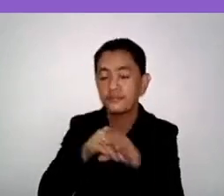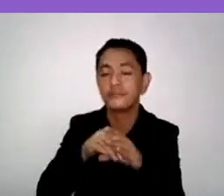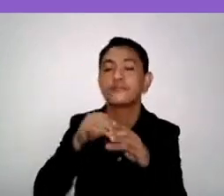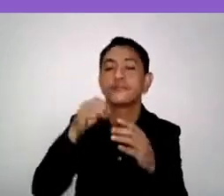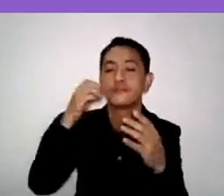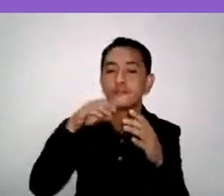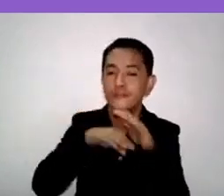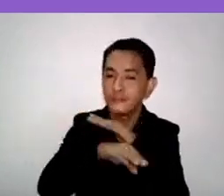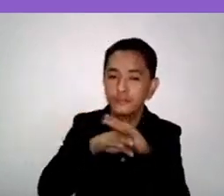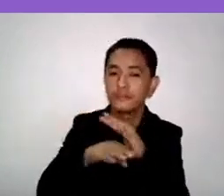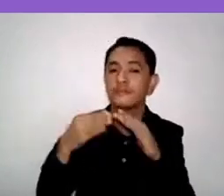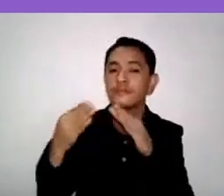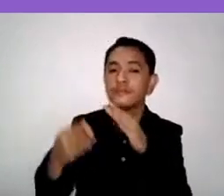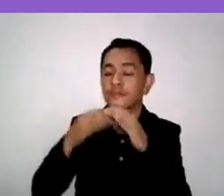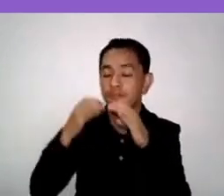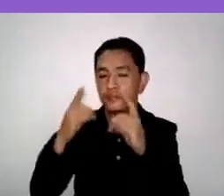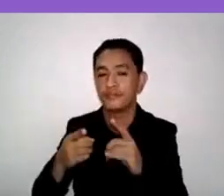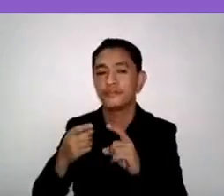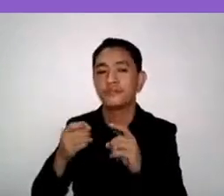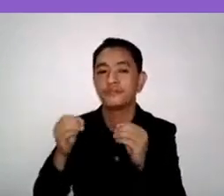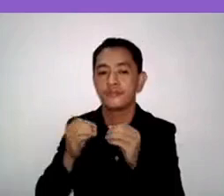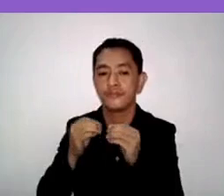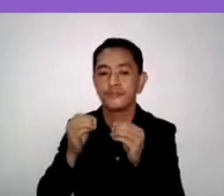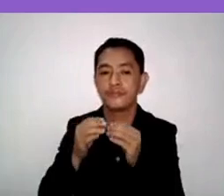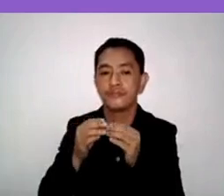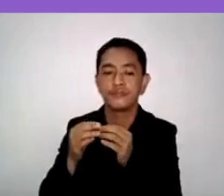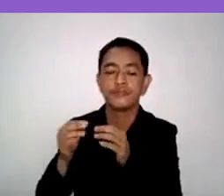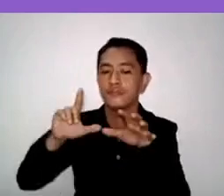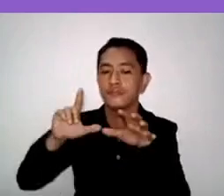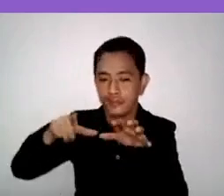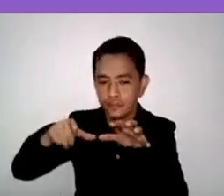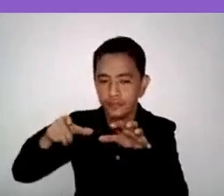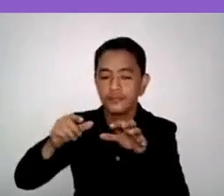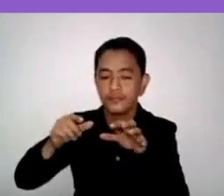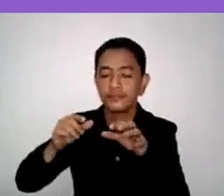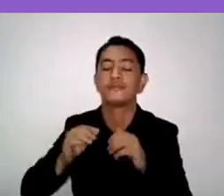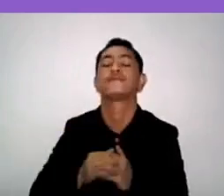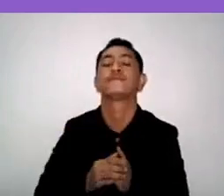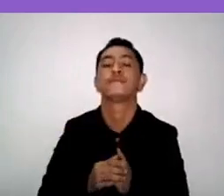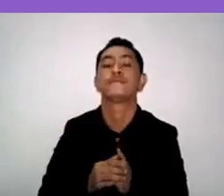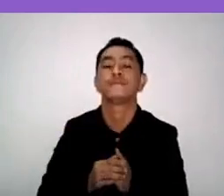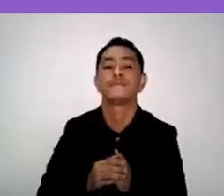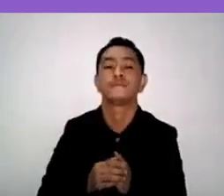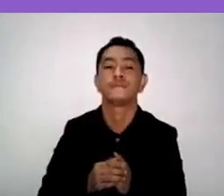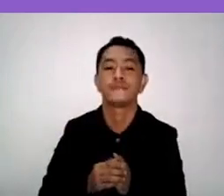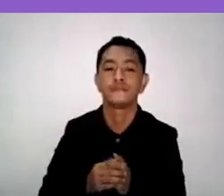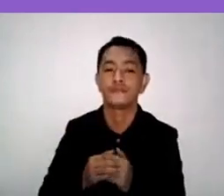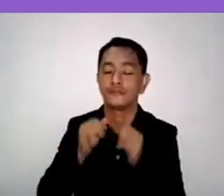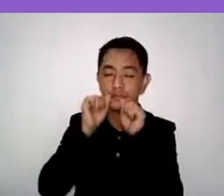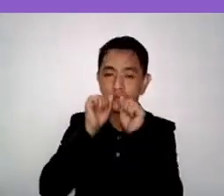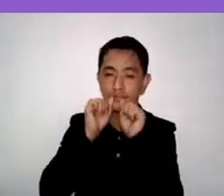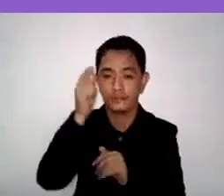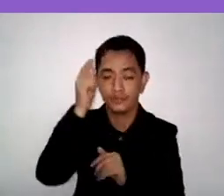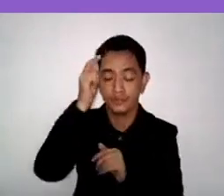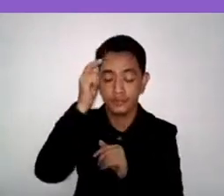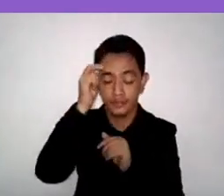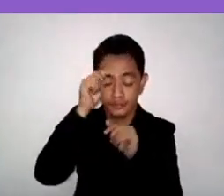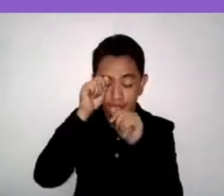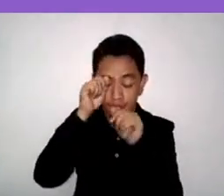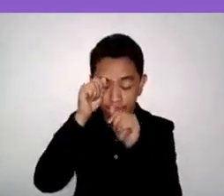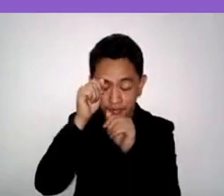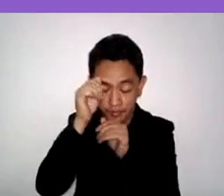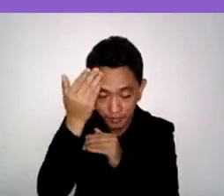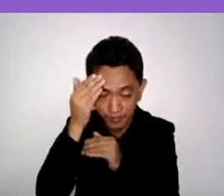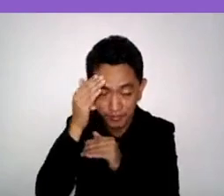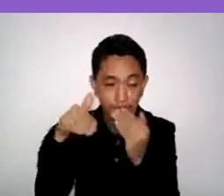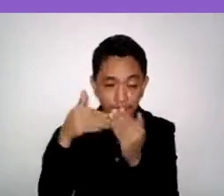is to make education inclusive and accessible for all basic education learners, most especially for those in